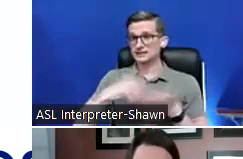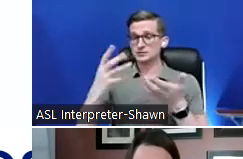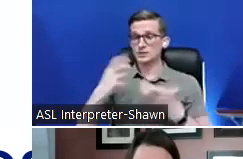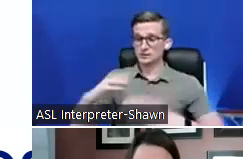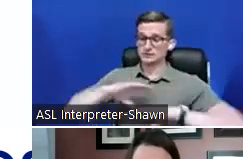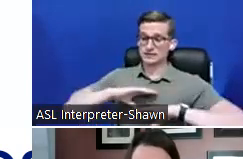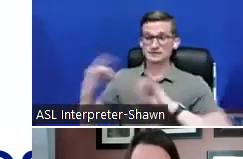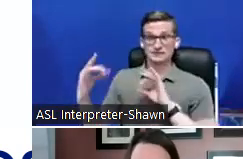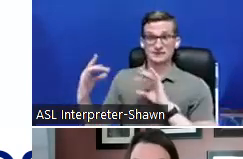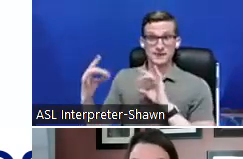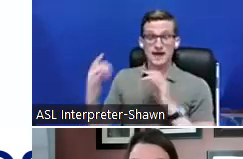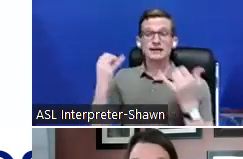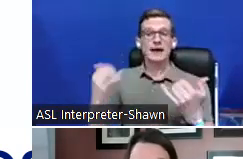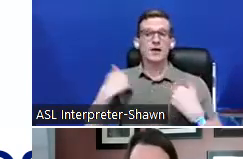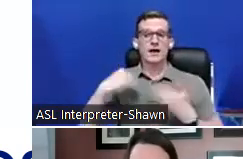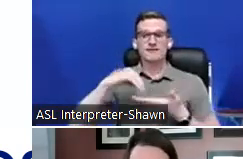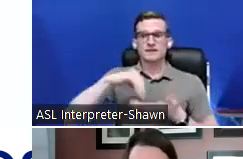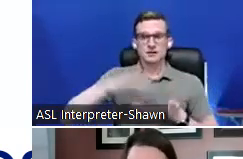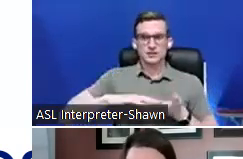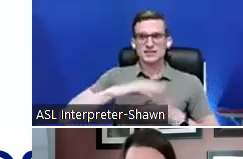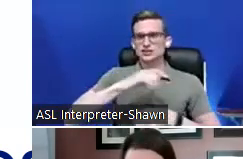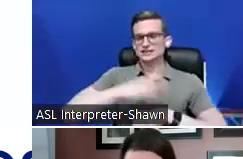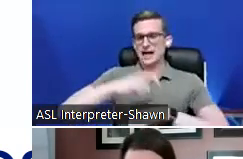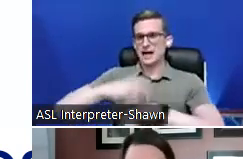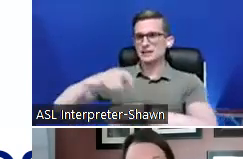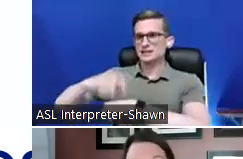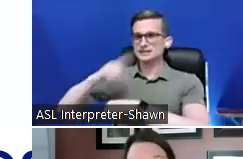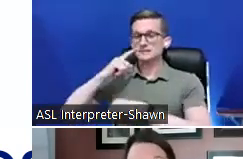this documentation and timeliness lives in each particular level